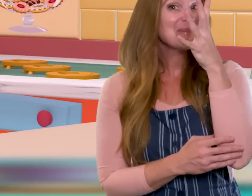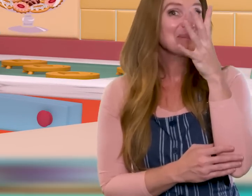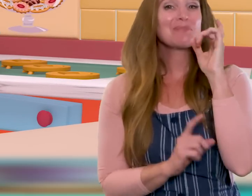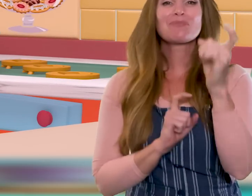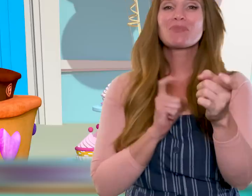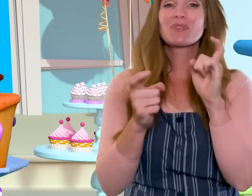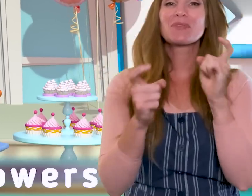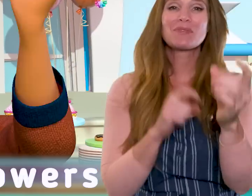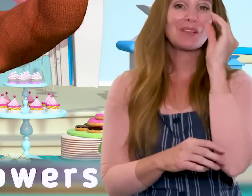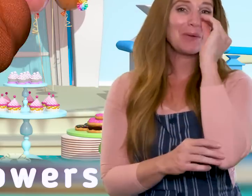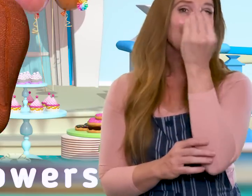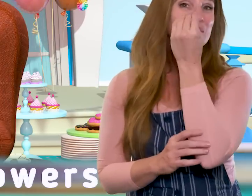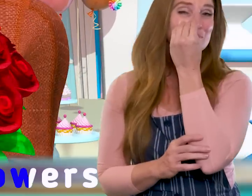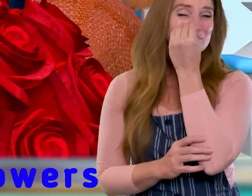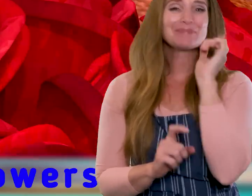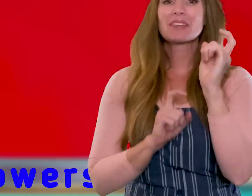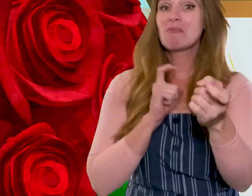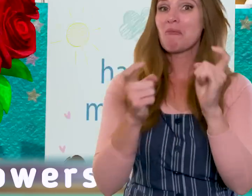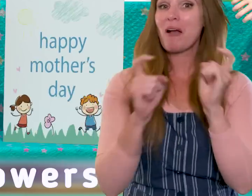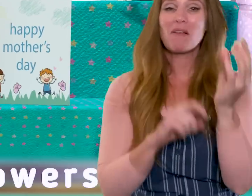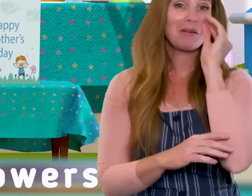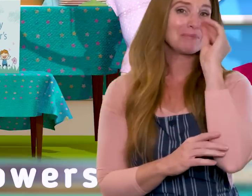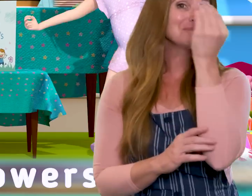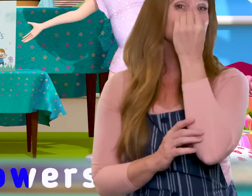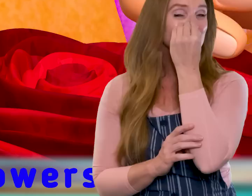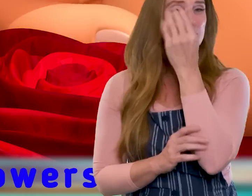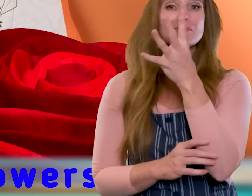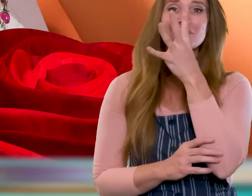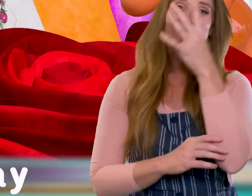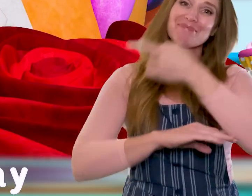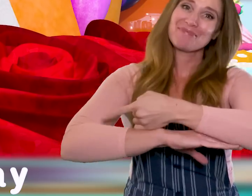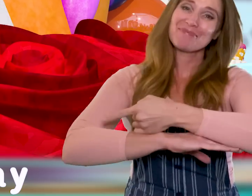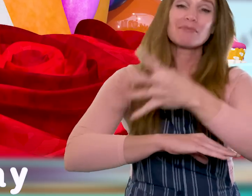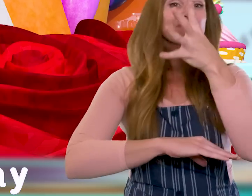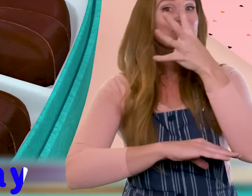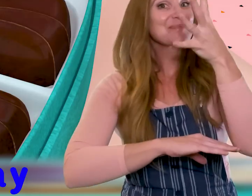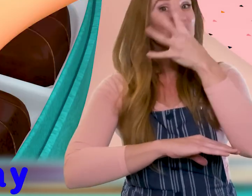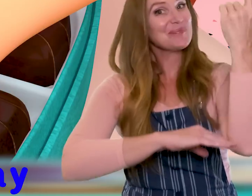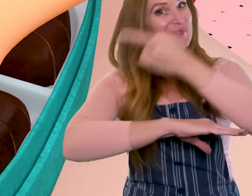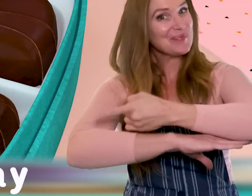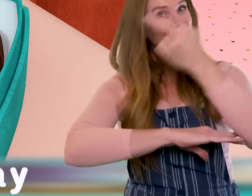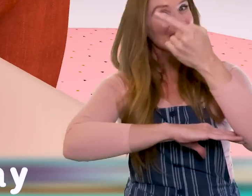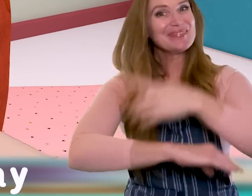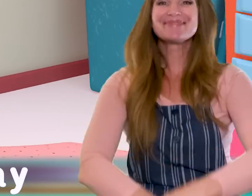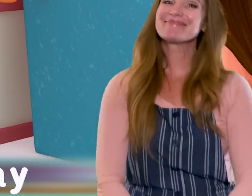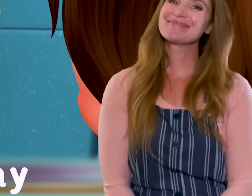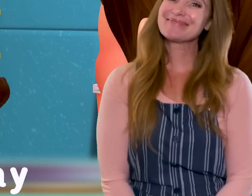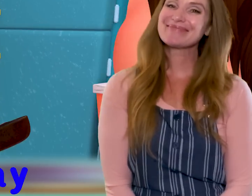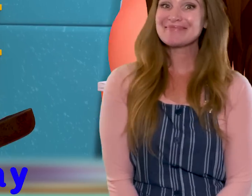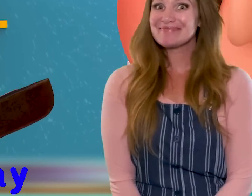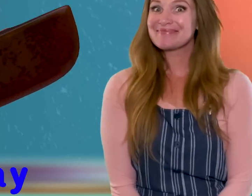mom we will give her flowers we will give her flowers it's Mother's Day it's Mother's